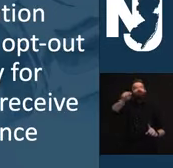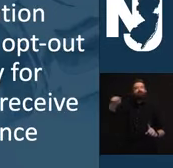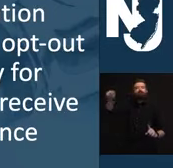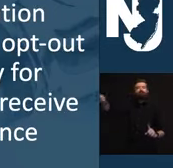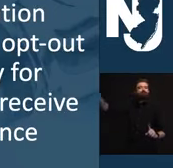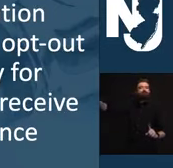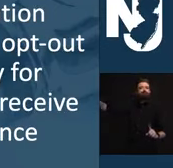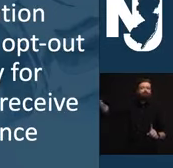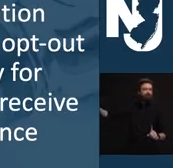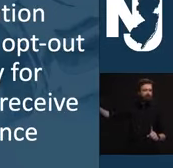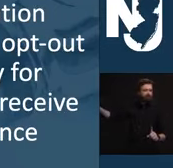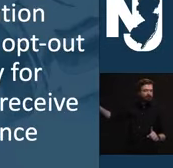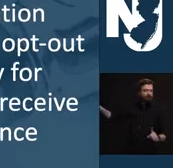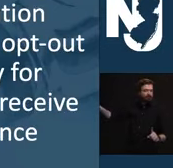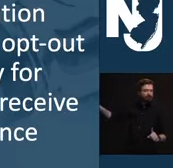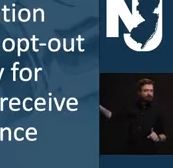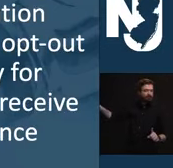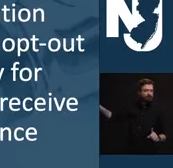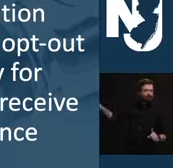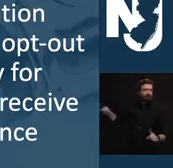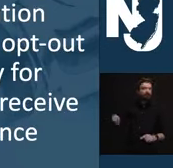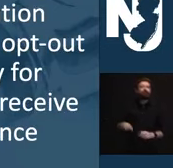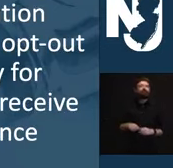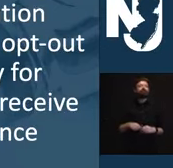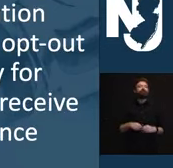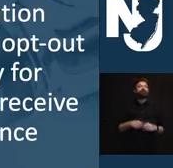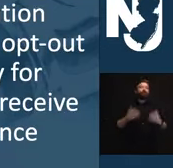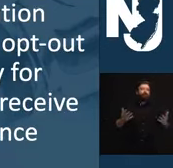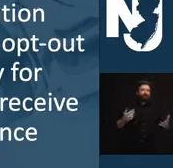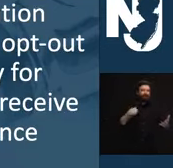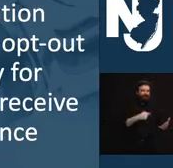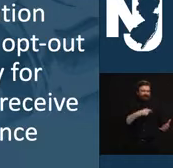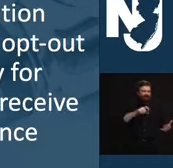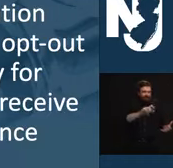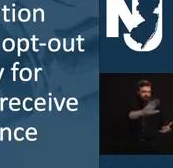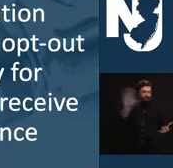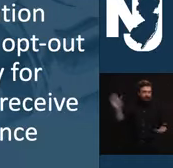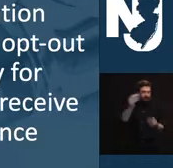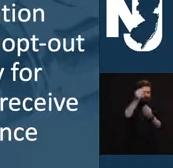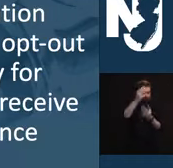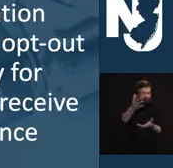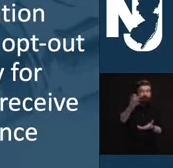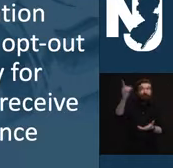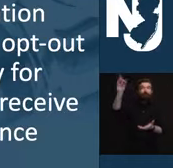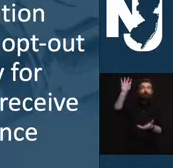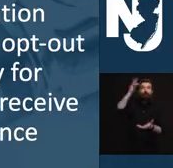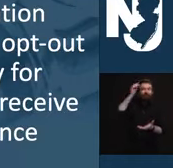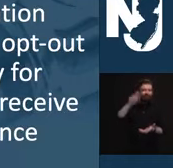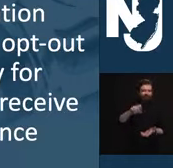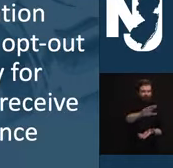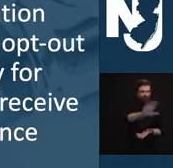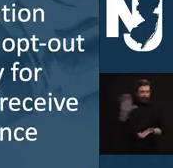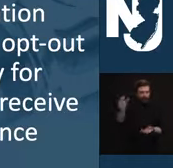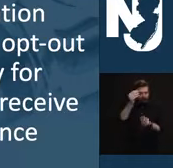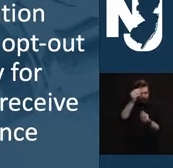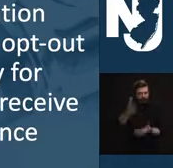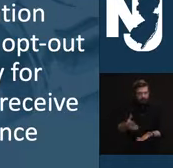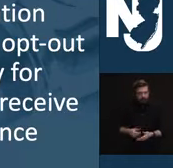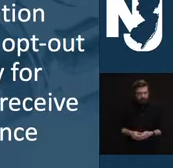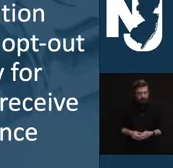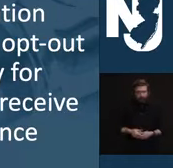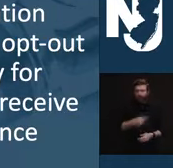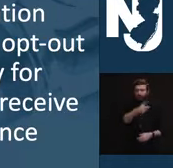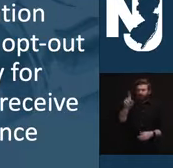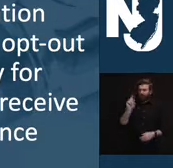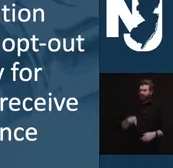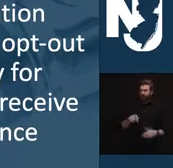to have everybody's information. The federal government needs it, we need it, you all should want it and need it, so that we can track these